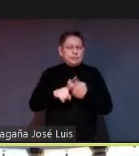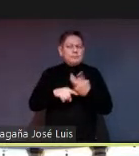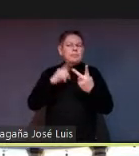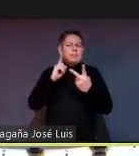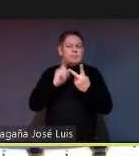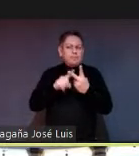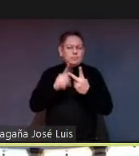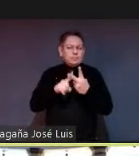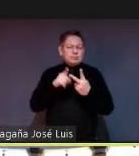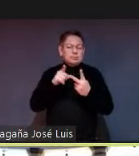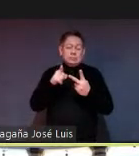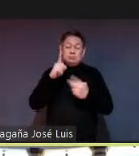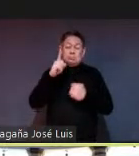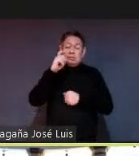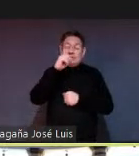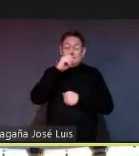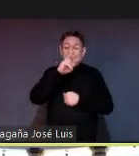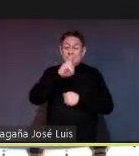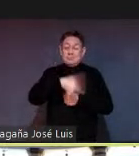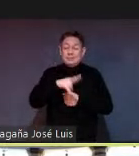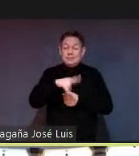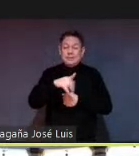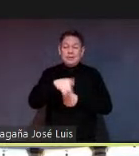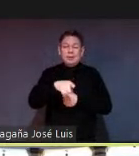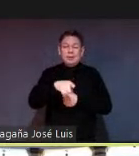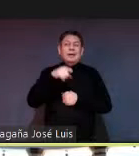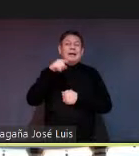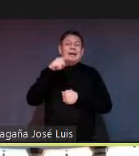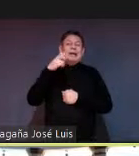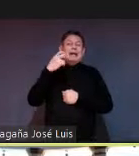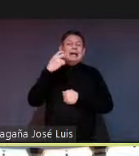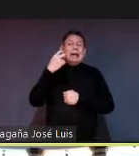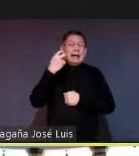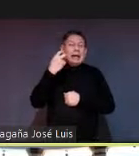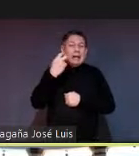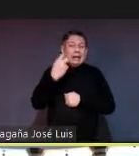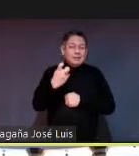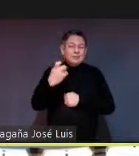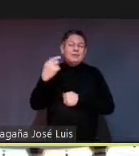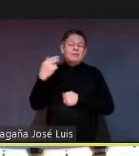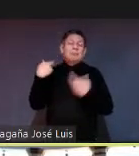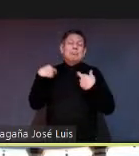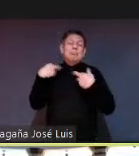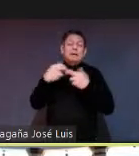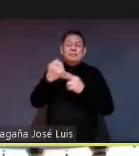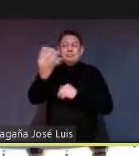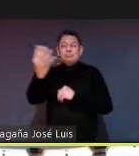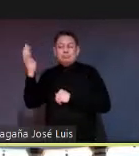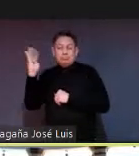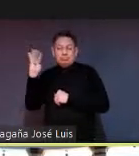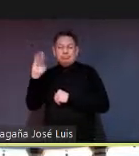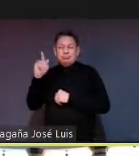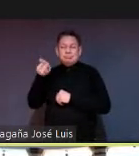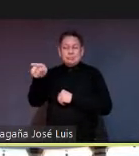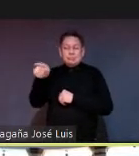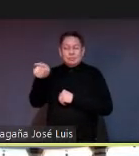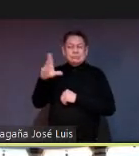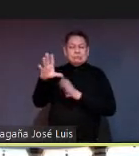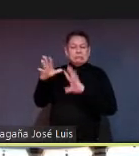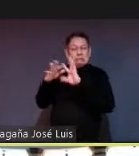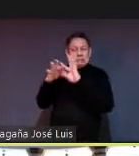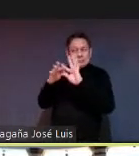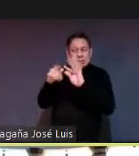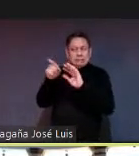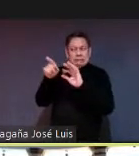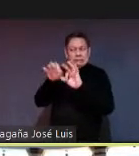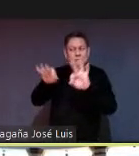Another point, which is a very challenging one, is we needed to convince others that the model is the best, or at least we think that it's the best